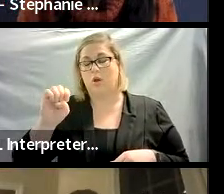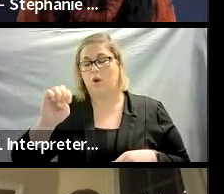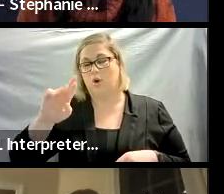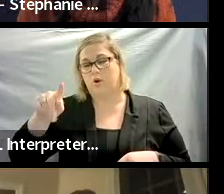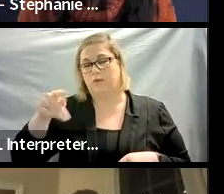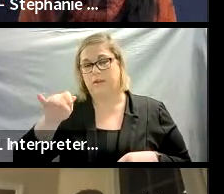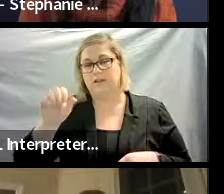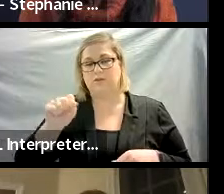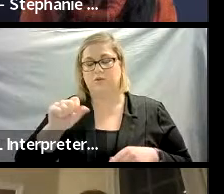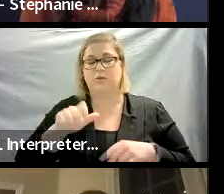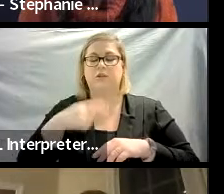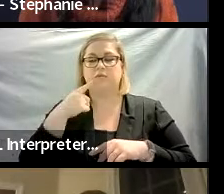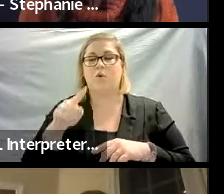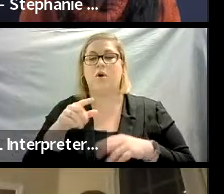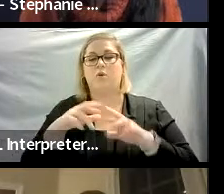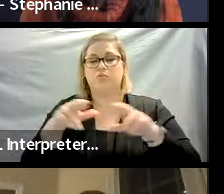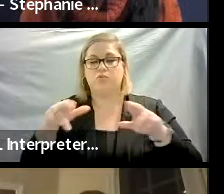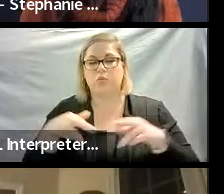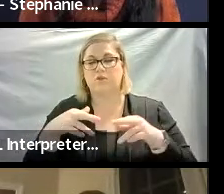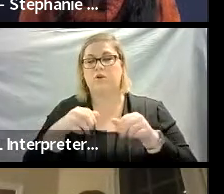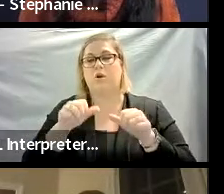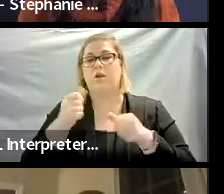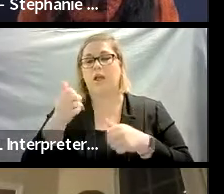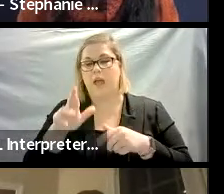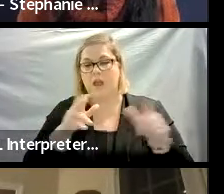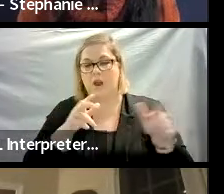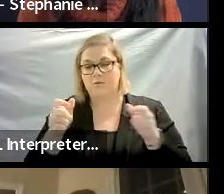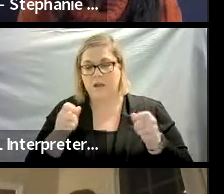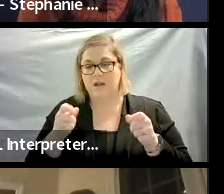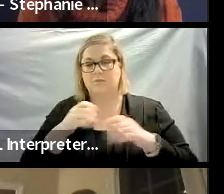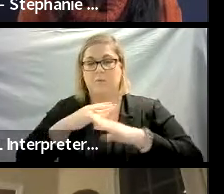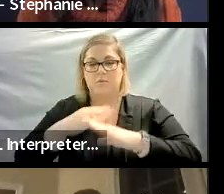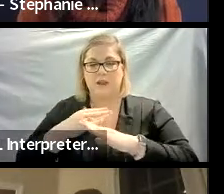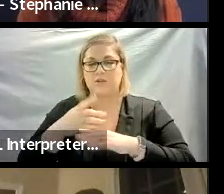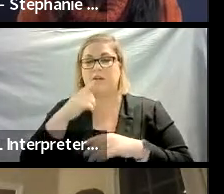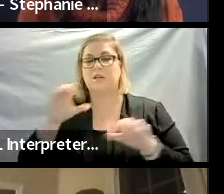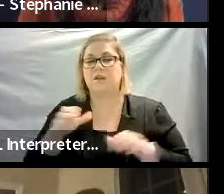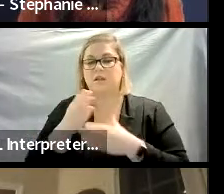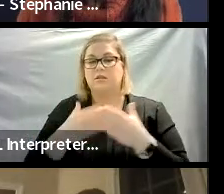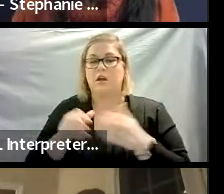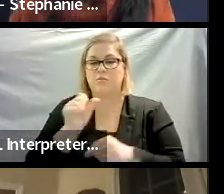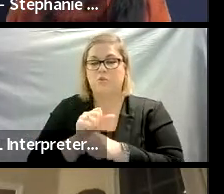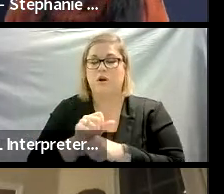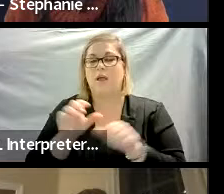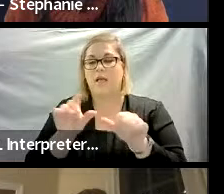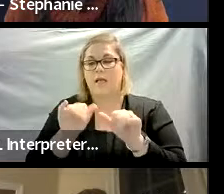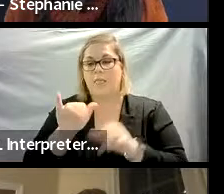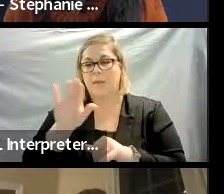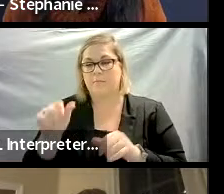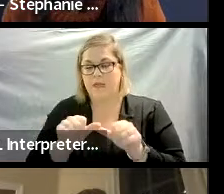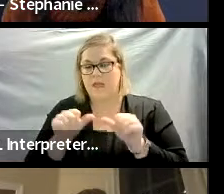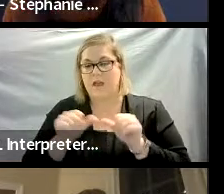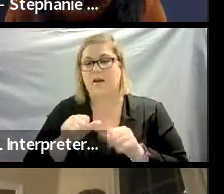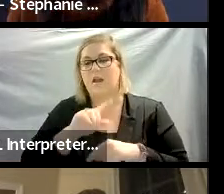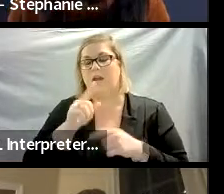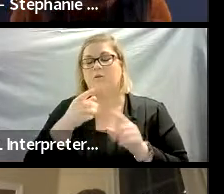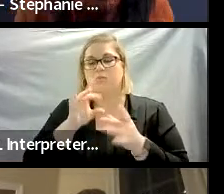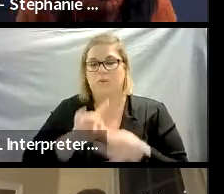Air Management and Prevention, who's done some work in the Bay Area around weatherization